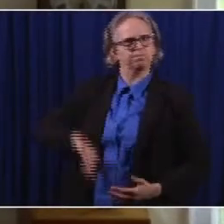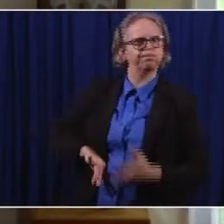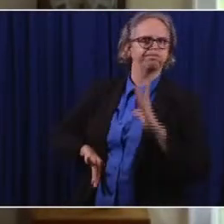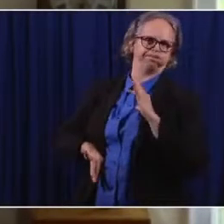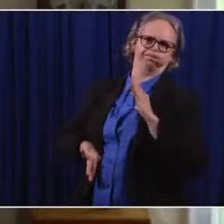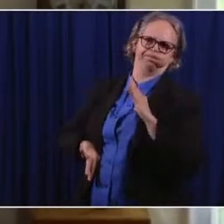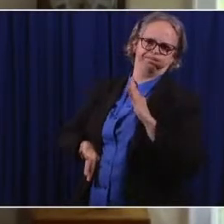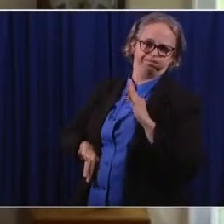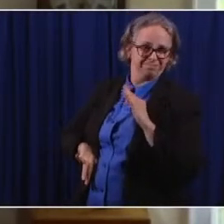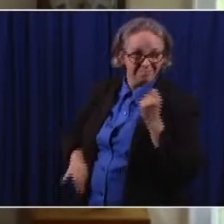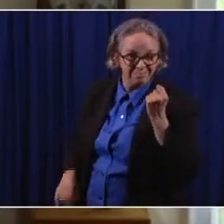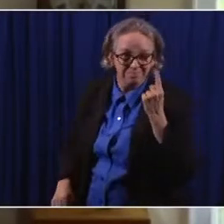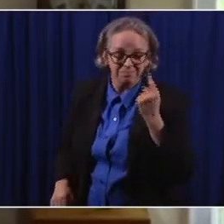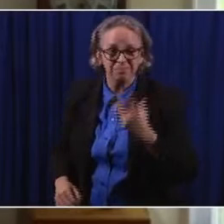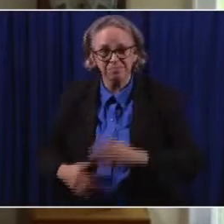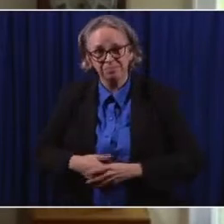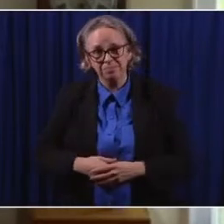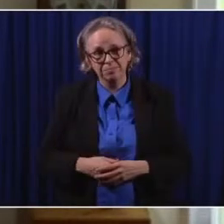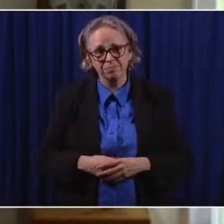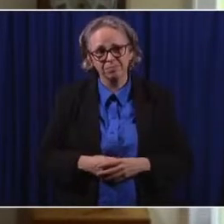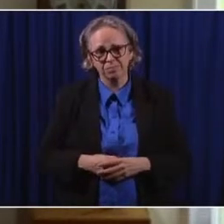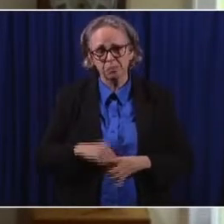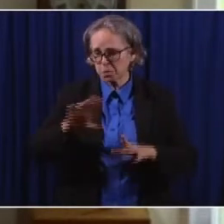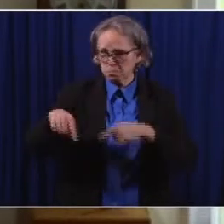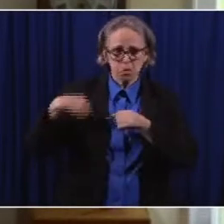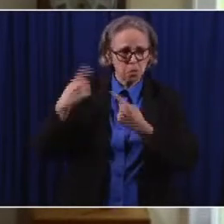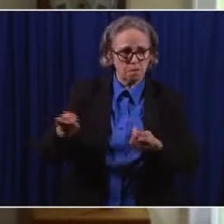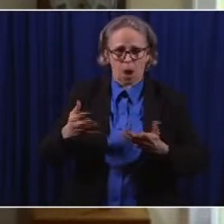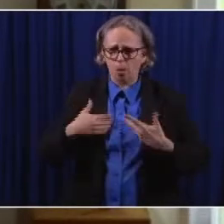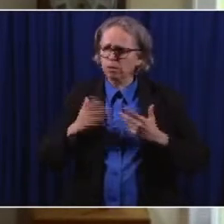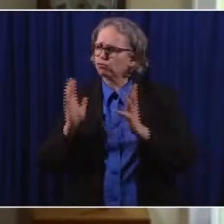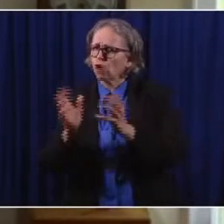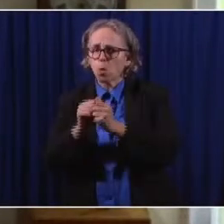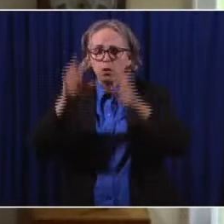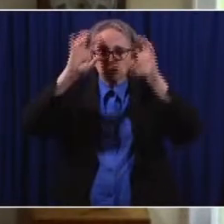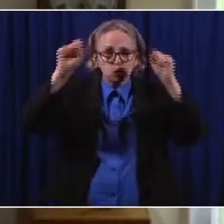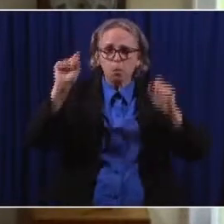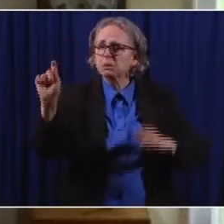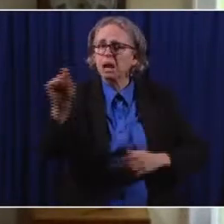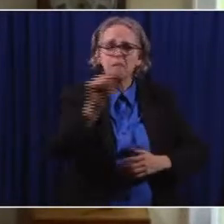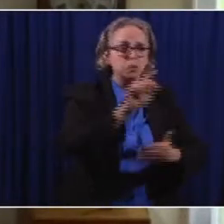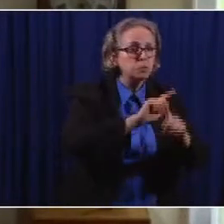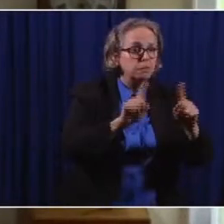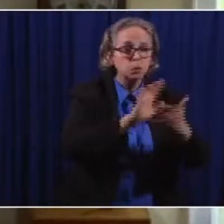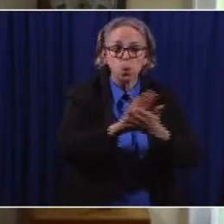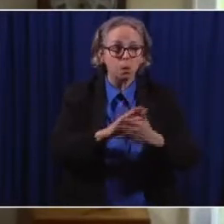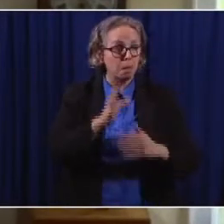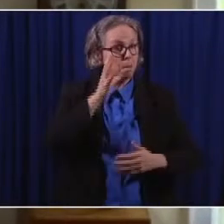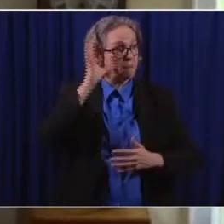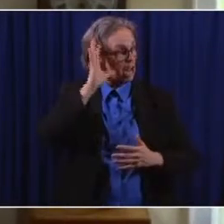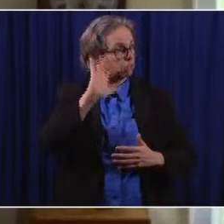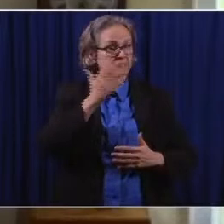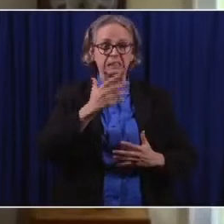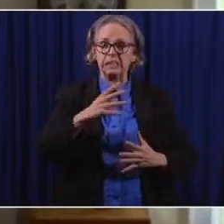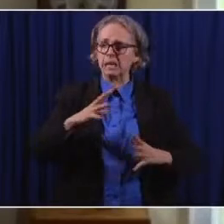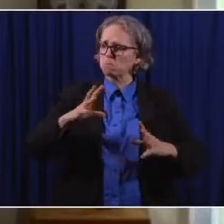can see in talking to superintendents and reports I'm getting back from parents, I think are doing a very, very good job. But this is just